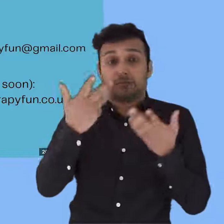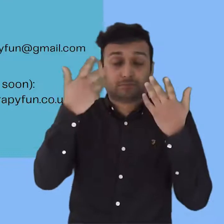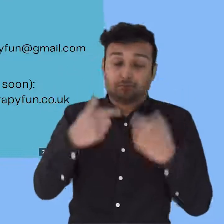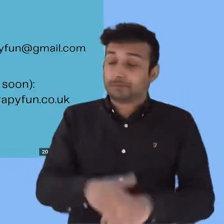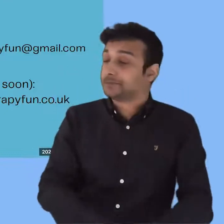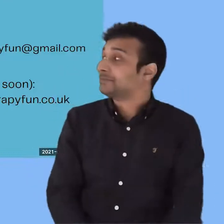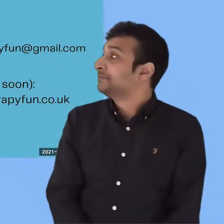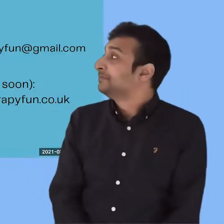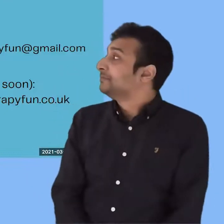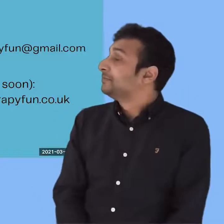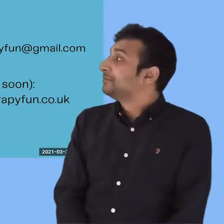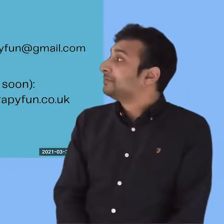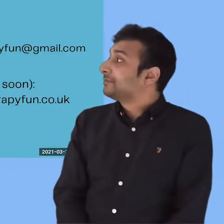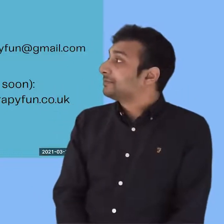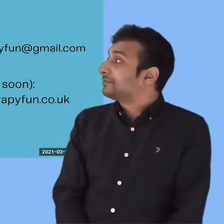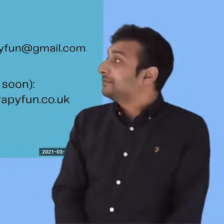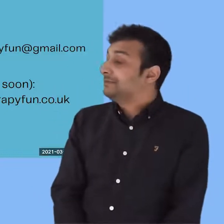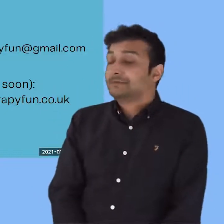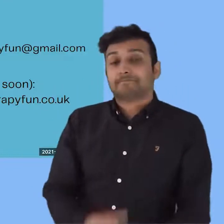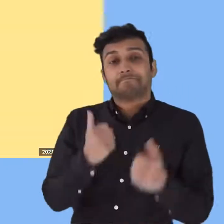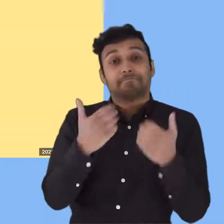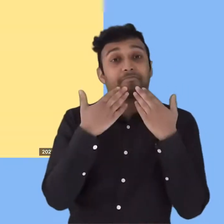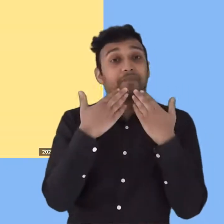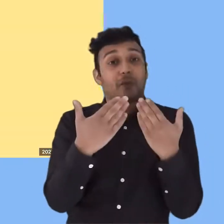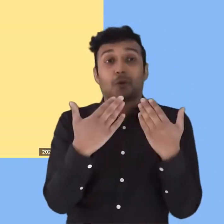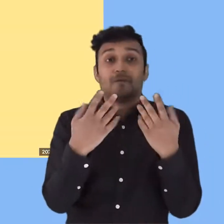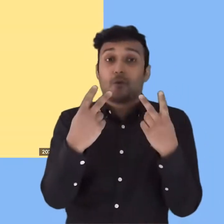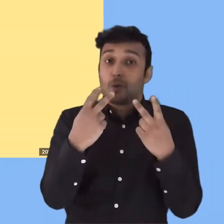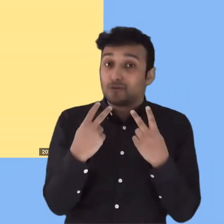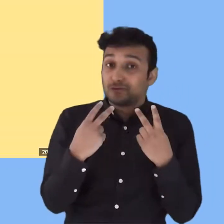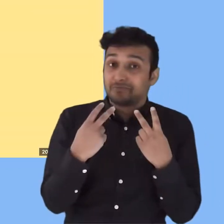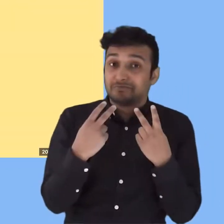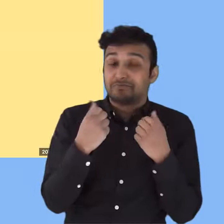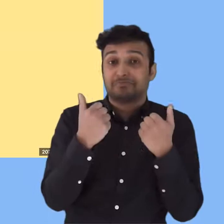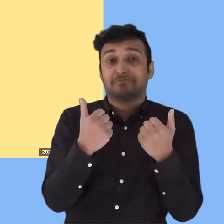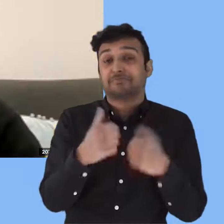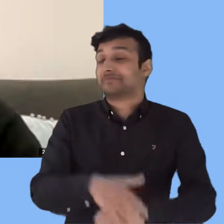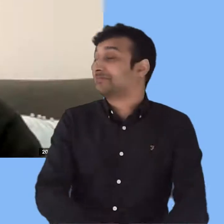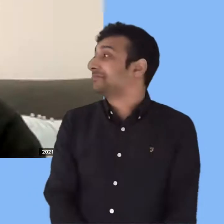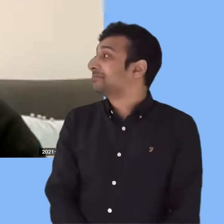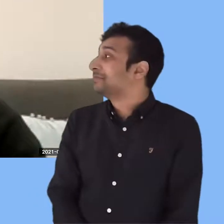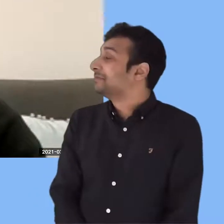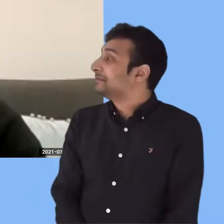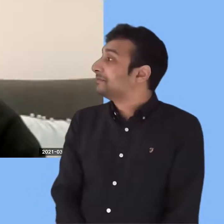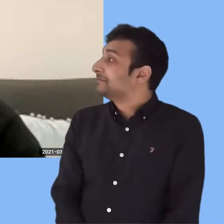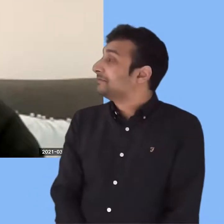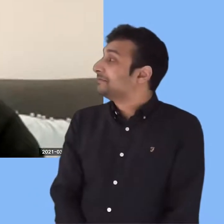thank you for listening and thank you for learning with me today. Do we have any questions?